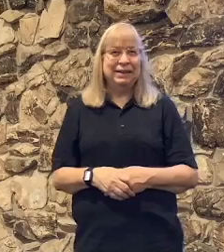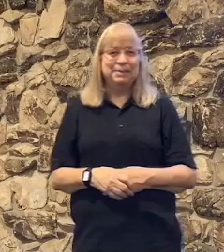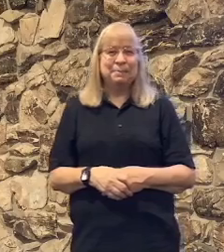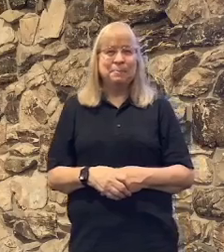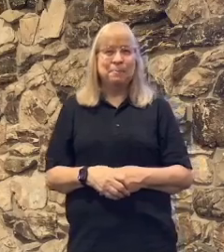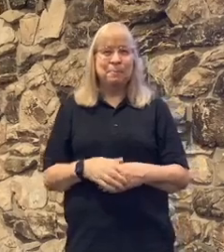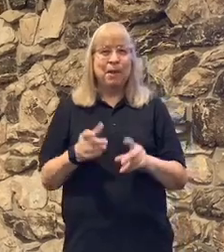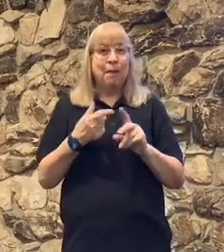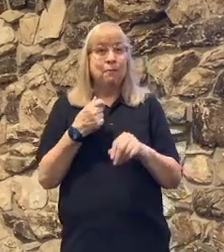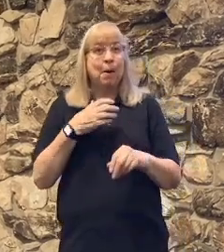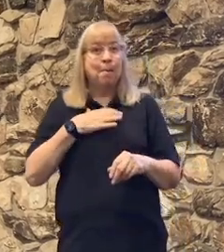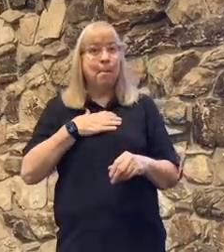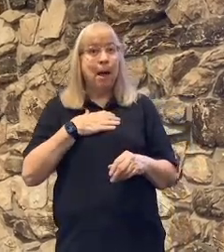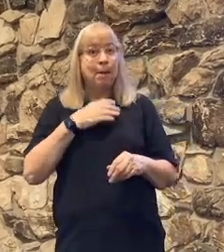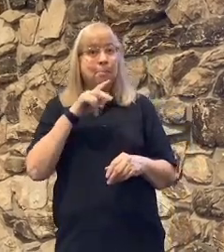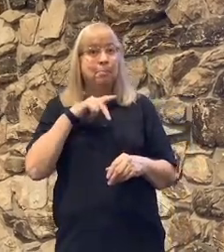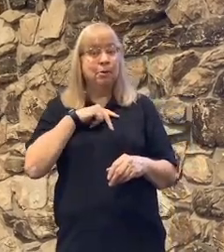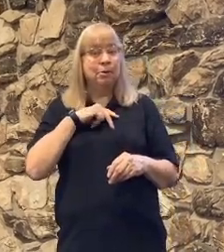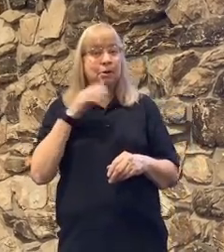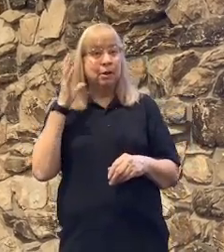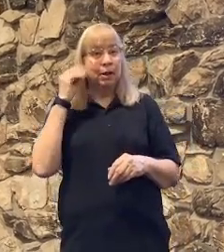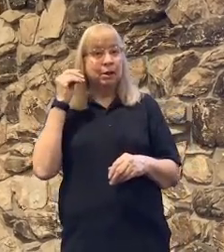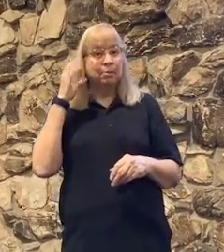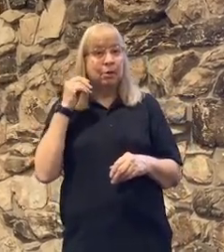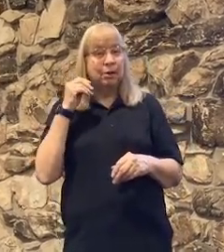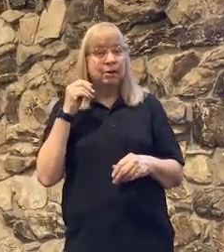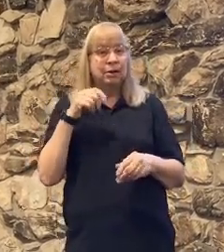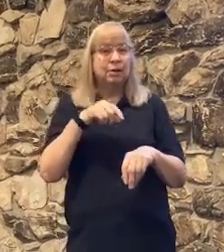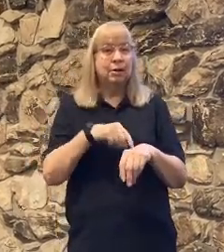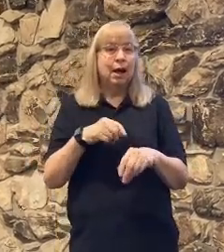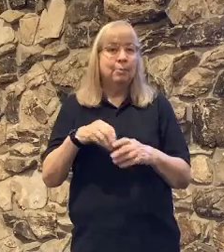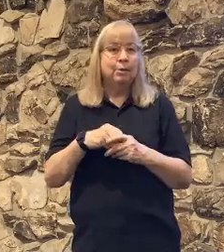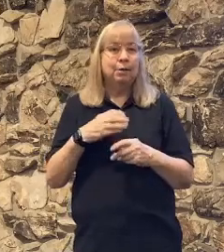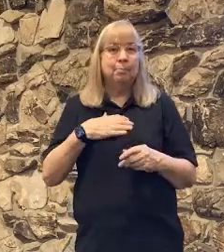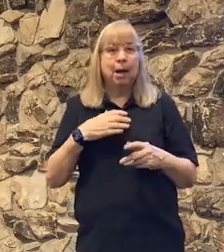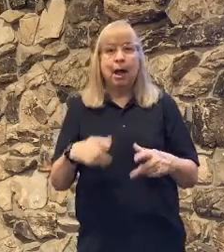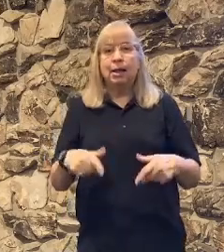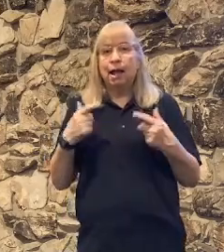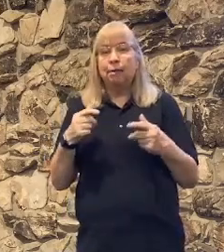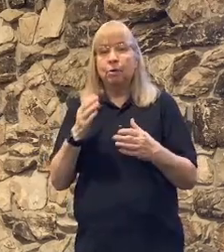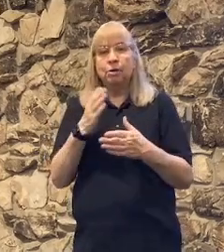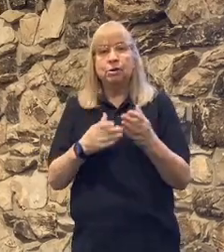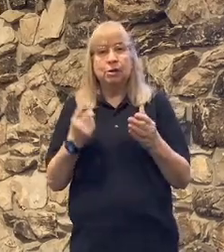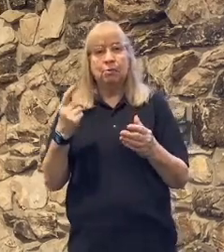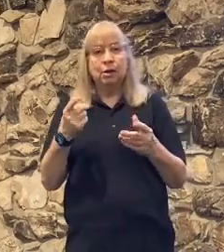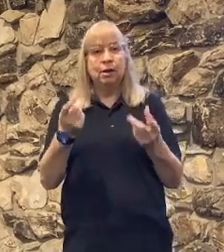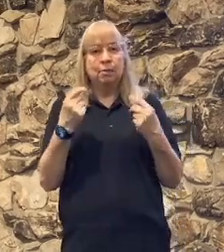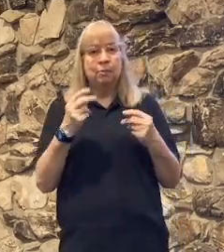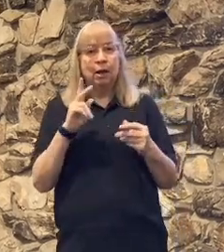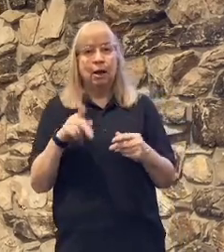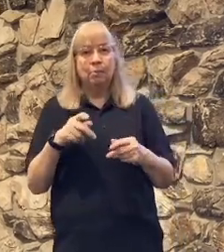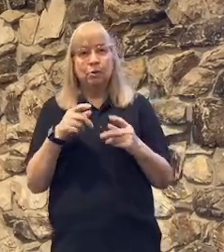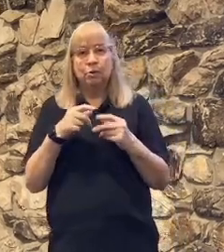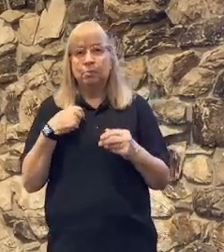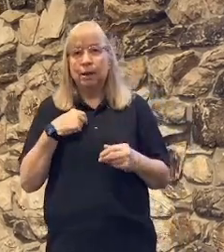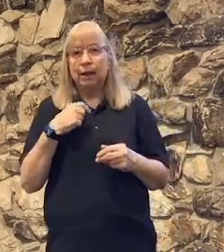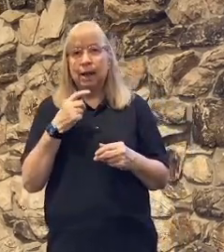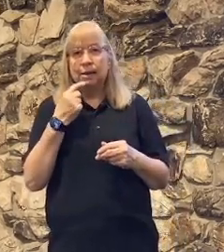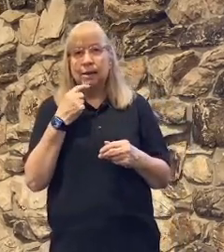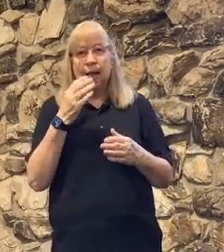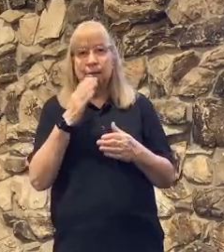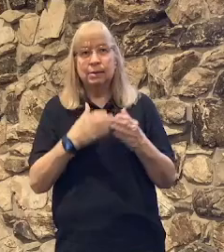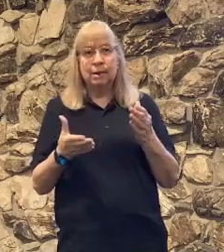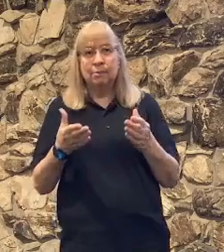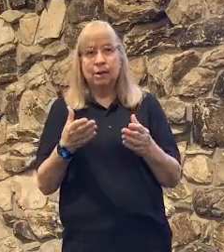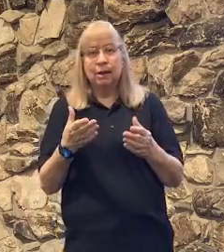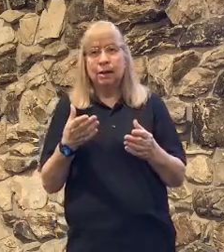From my own personal experience, there's times in my life when somebody has come up to me and said something to me, and I'll pick a perfect example